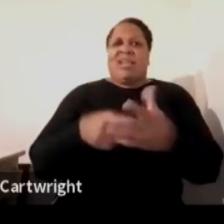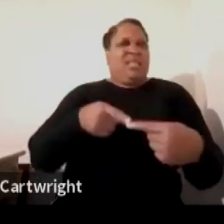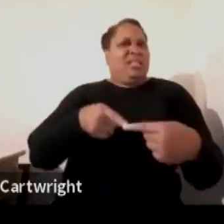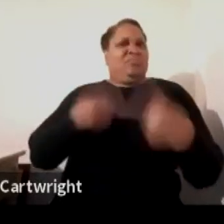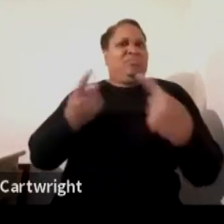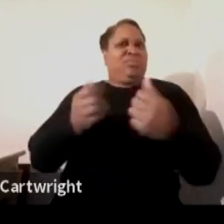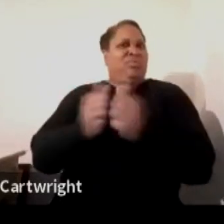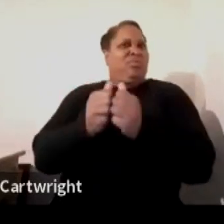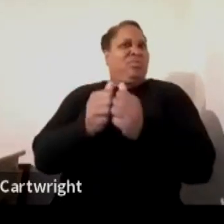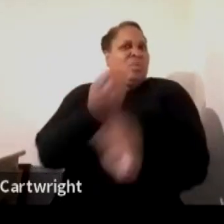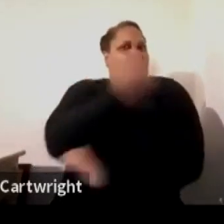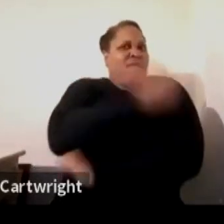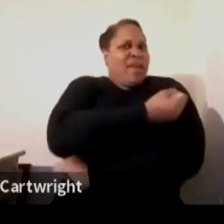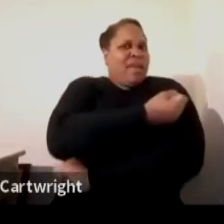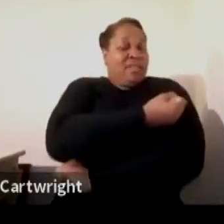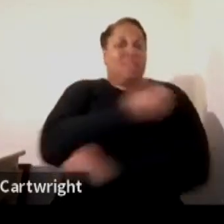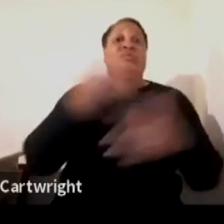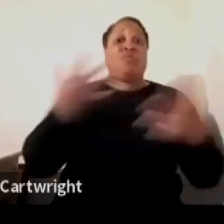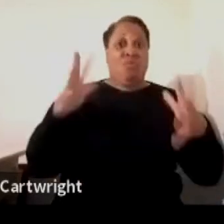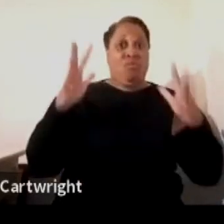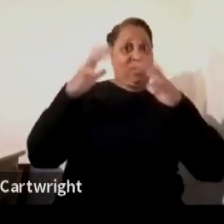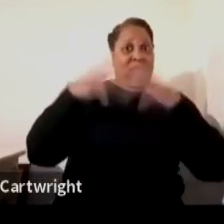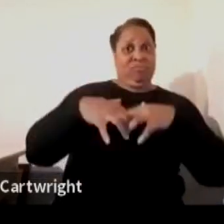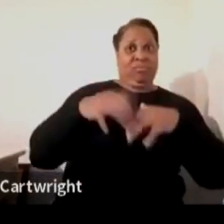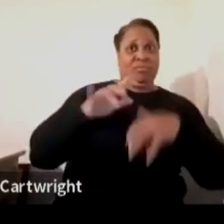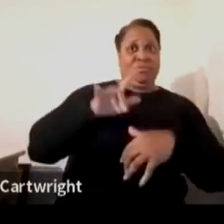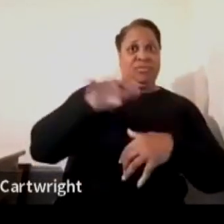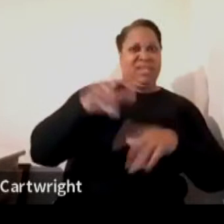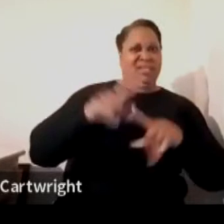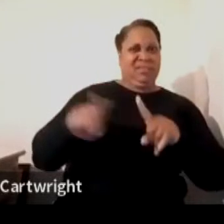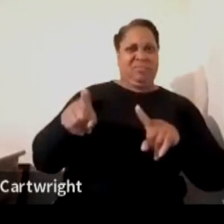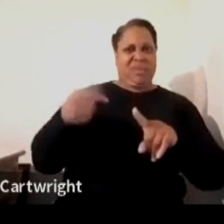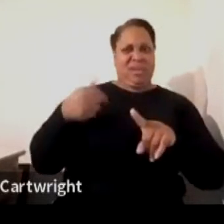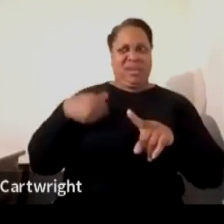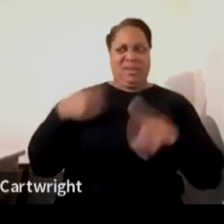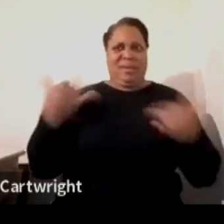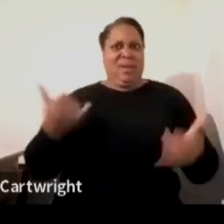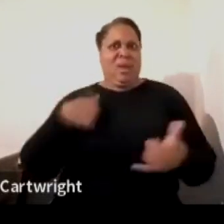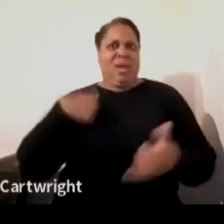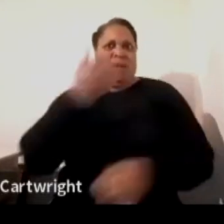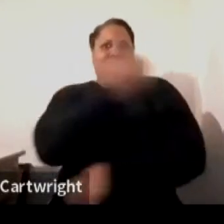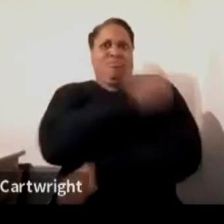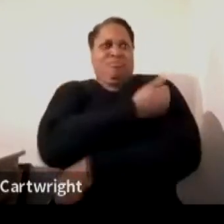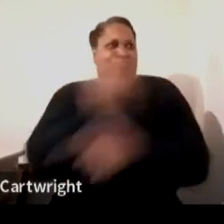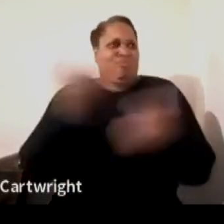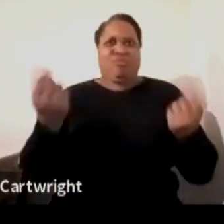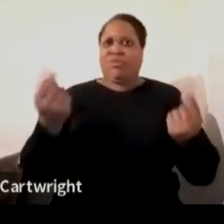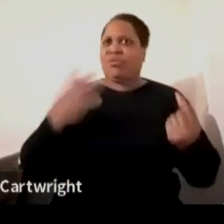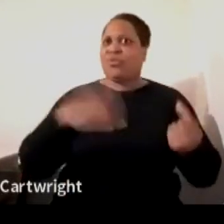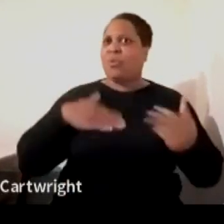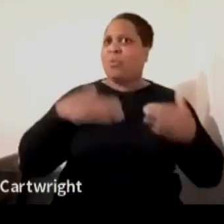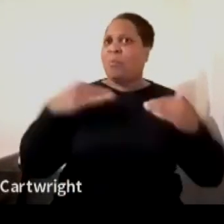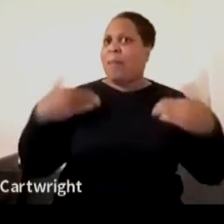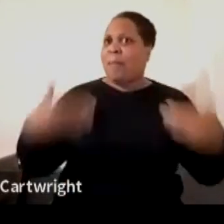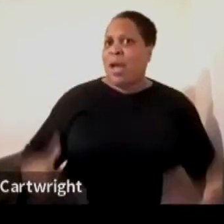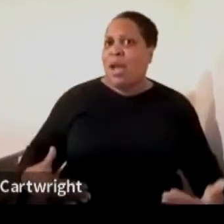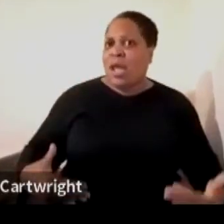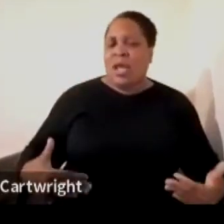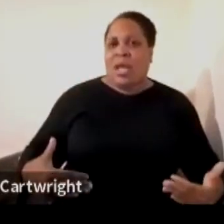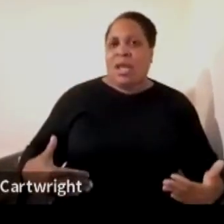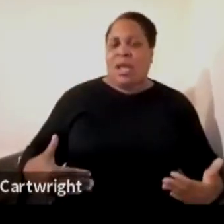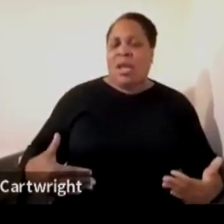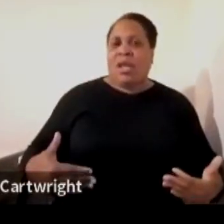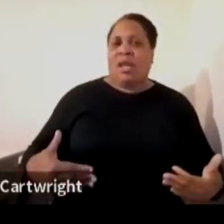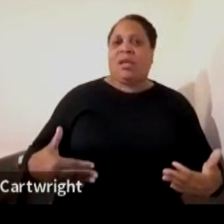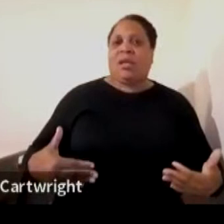down flights, but how is this going to affect what I've just done to my body? Literally asking that question for myself. And so what I will